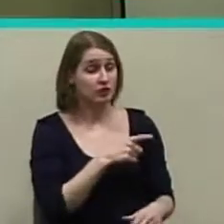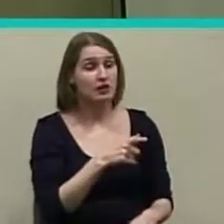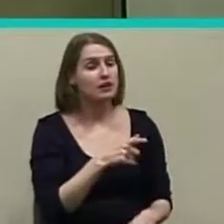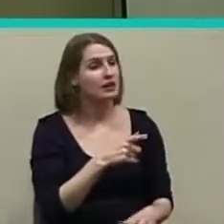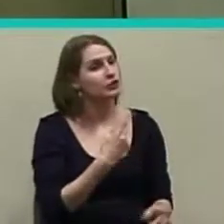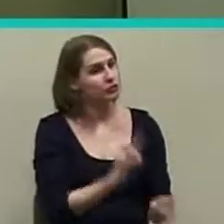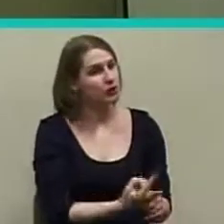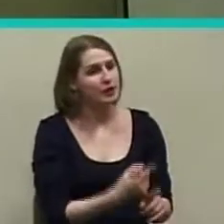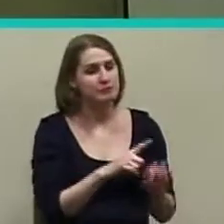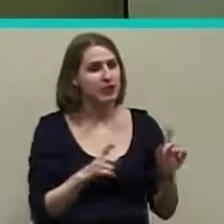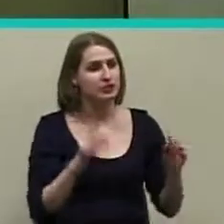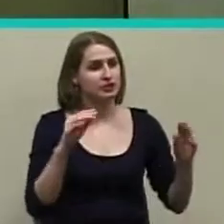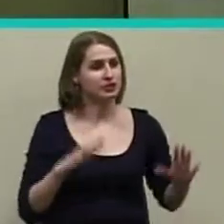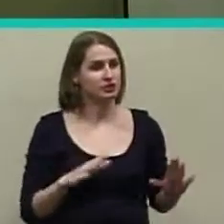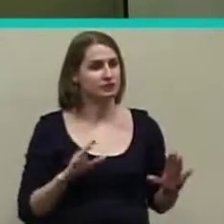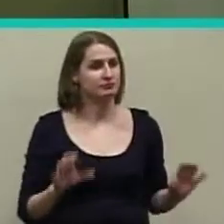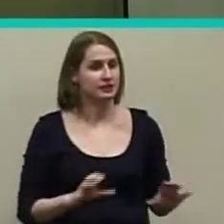nothing.